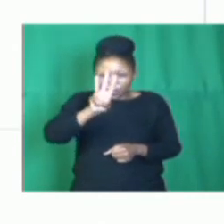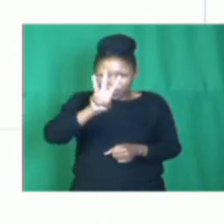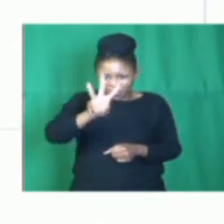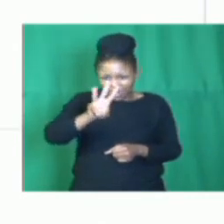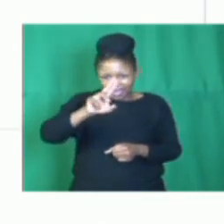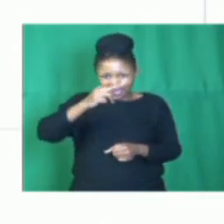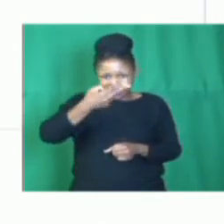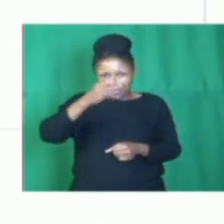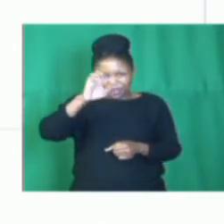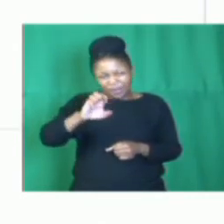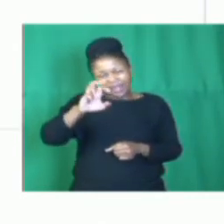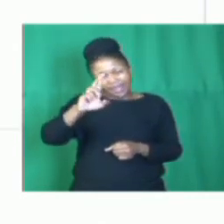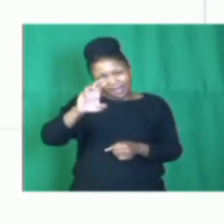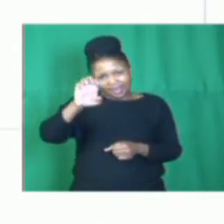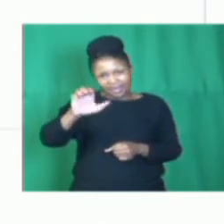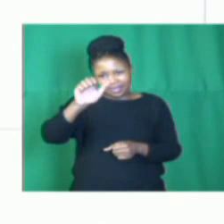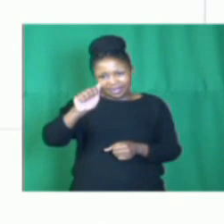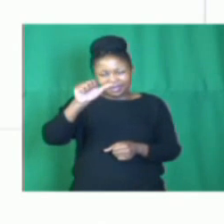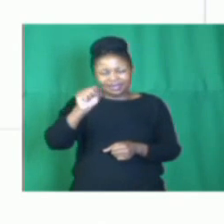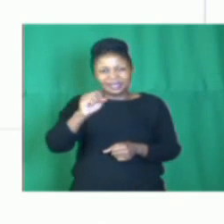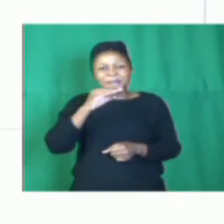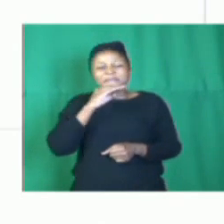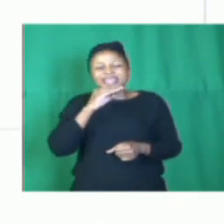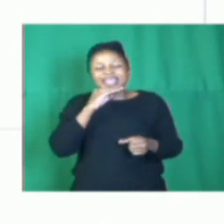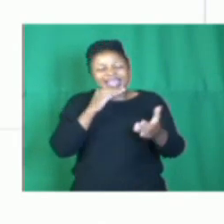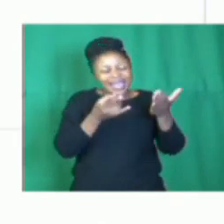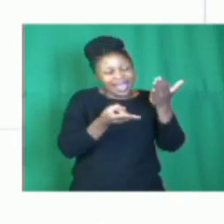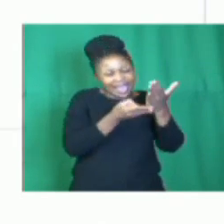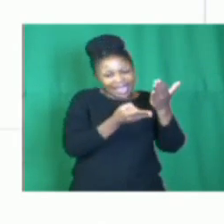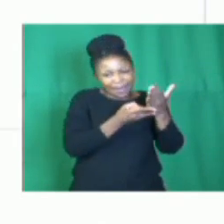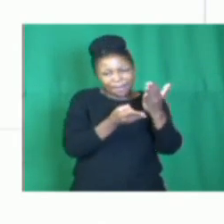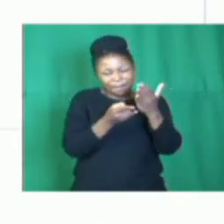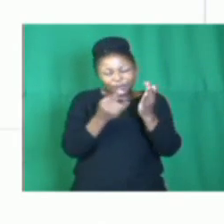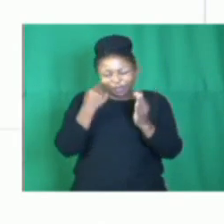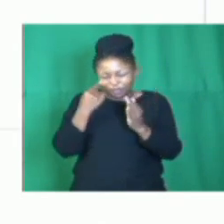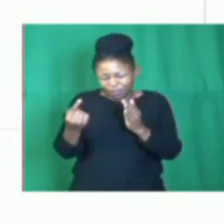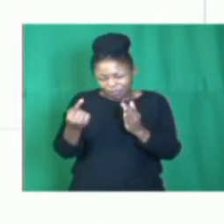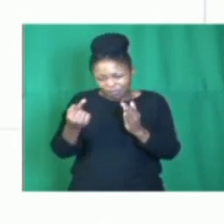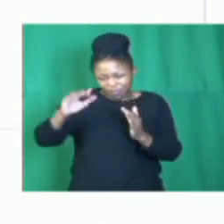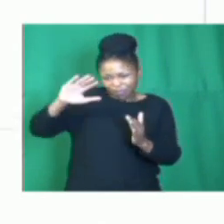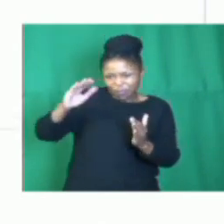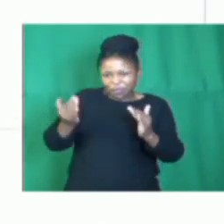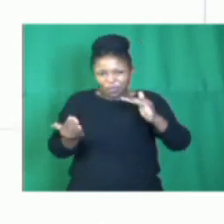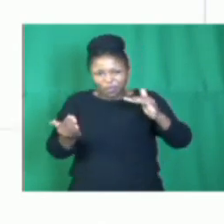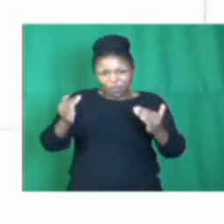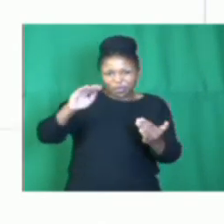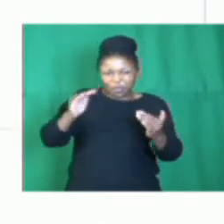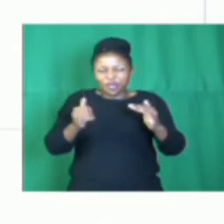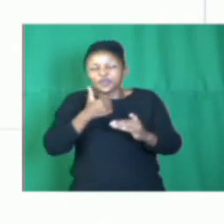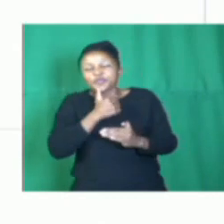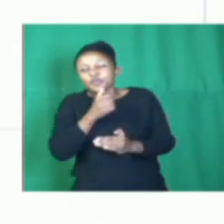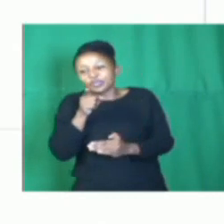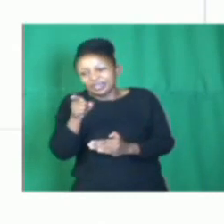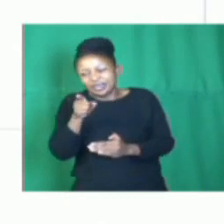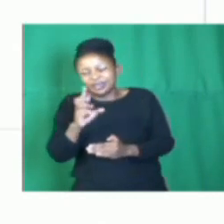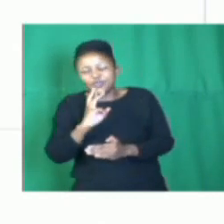next one. So you cannot respond to that one without using these words so that you show